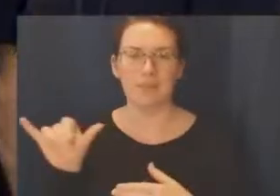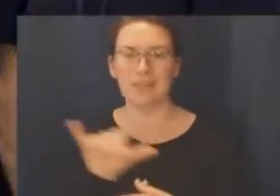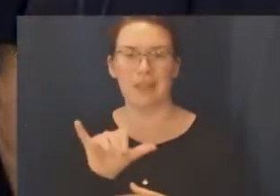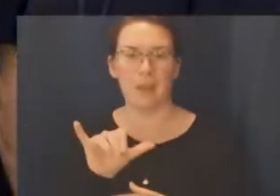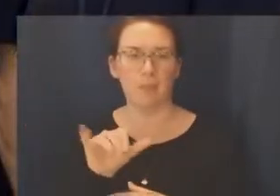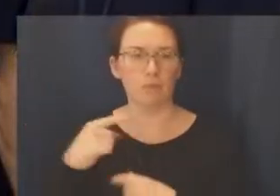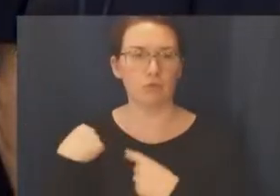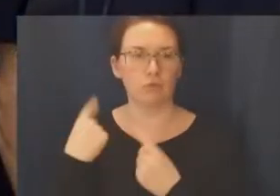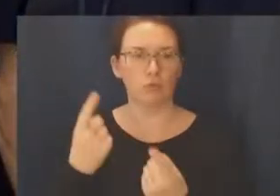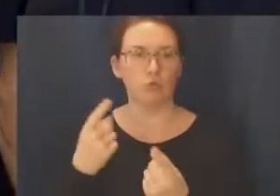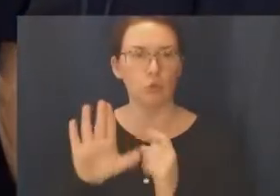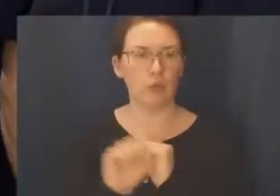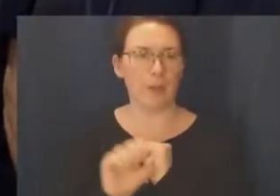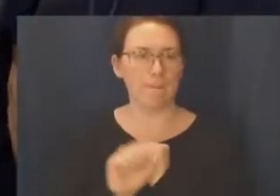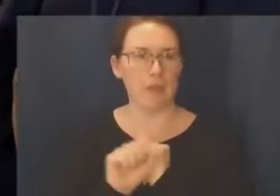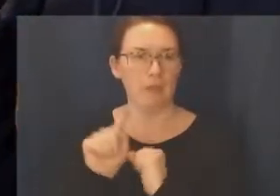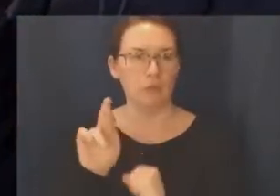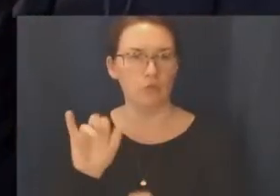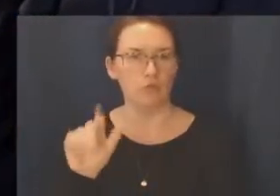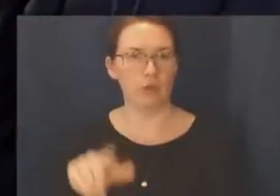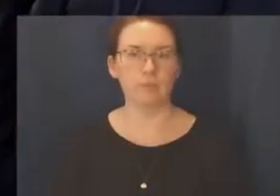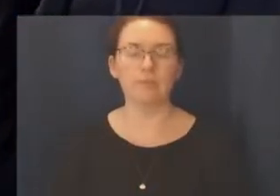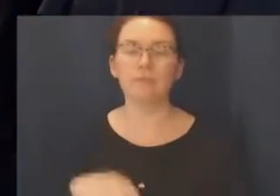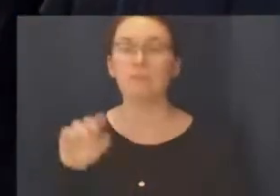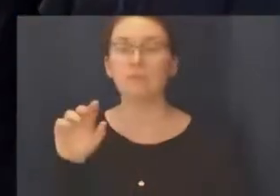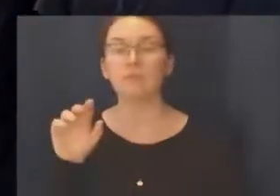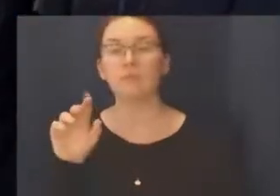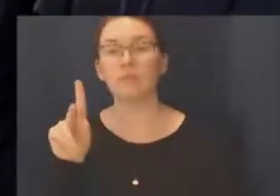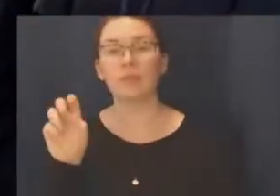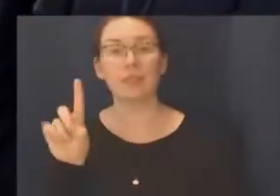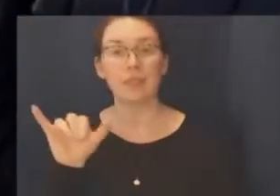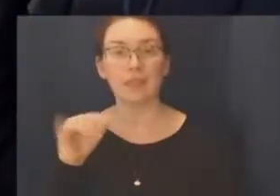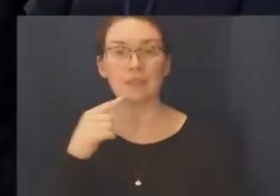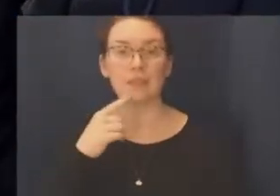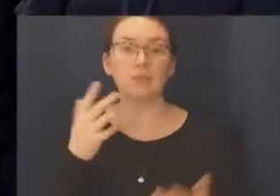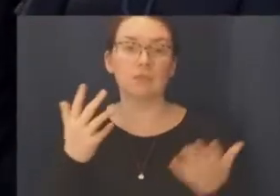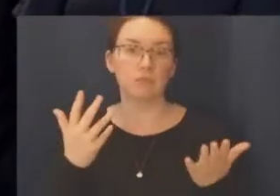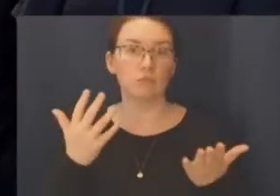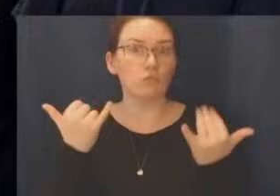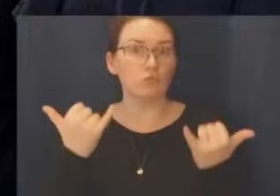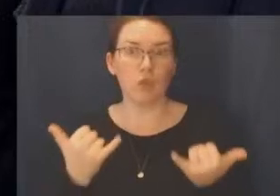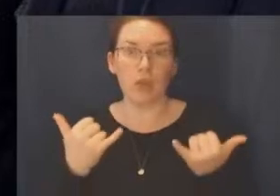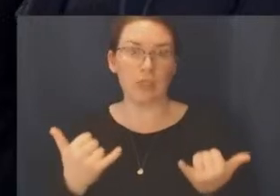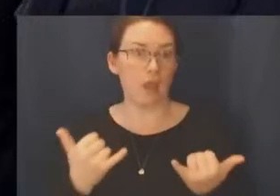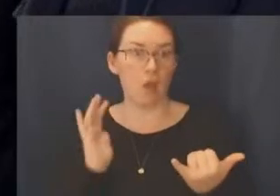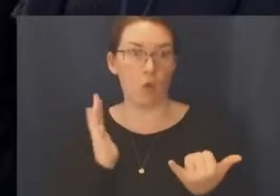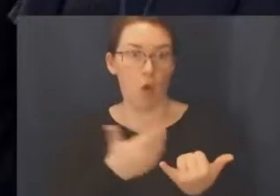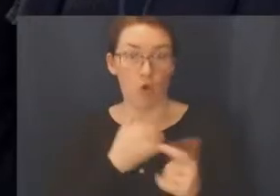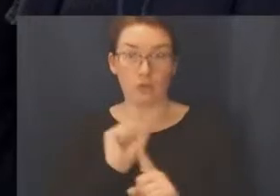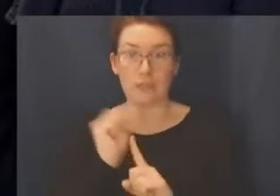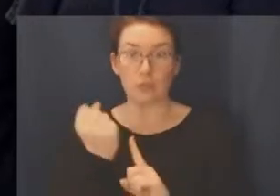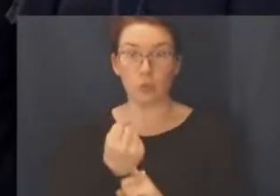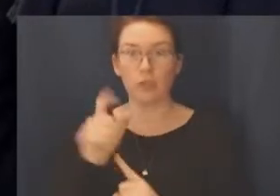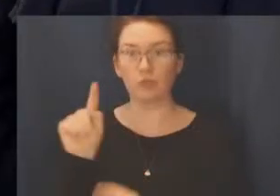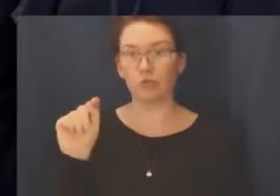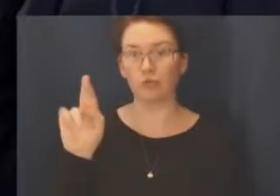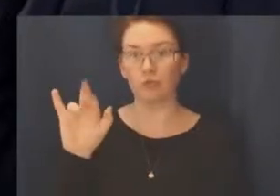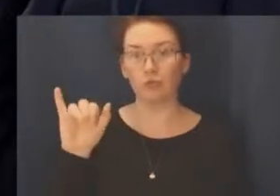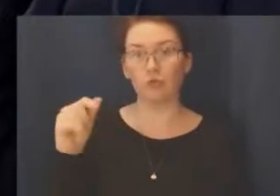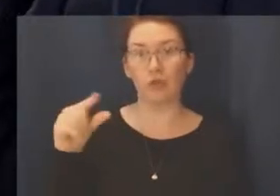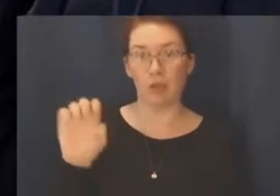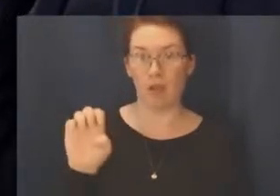I would say, you know, we're in a triage situation now, so we're choosing our